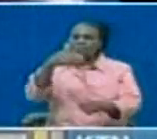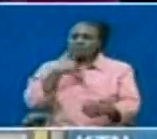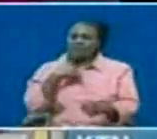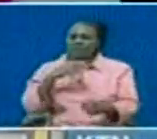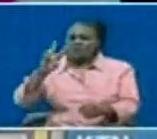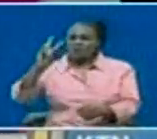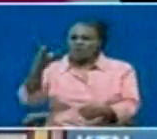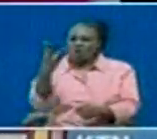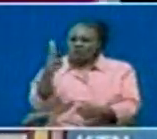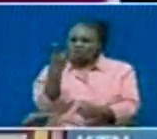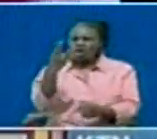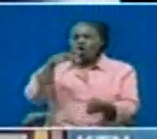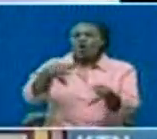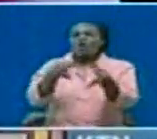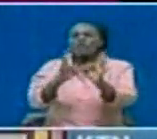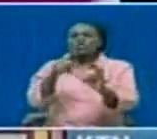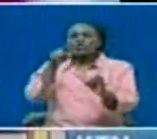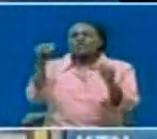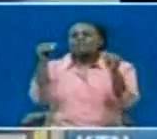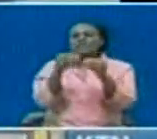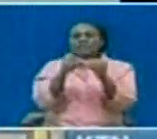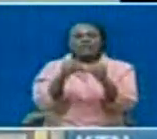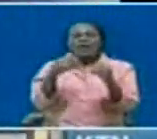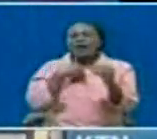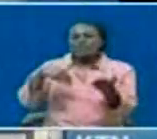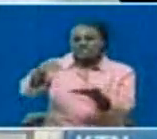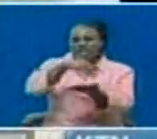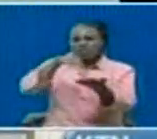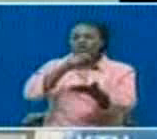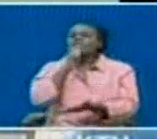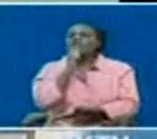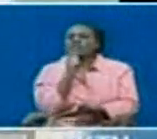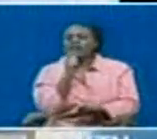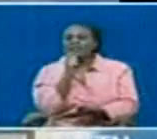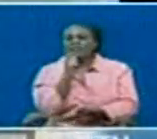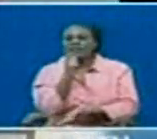official was behind him while he was having an altercation with the center referee.